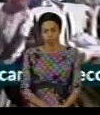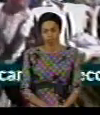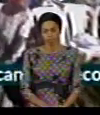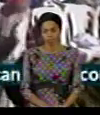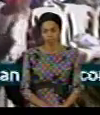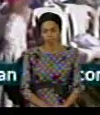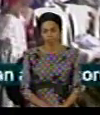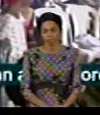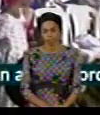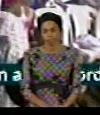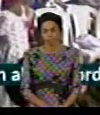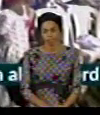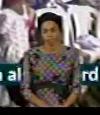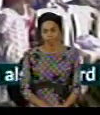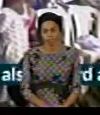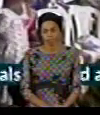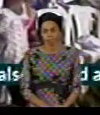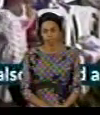Okay.